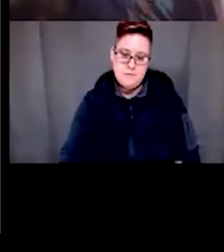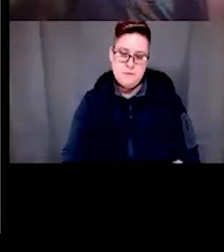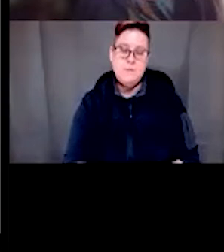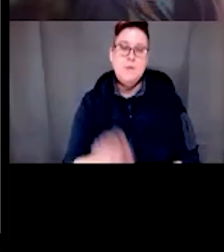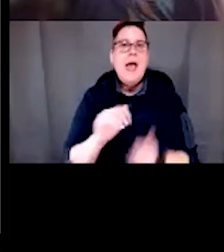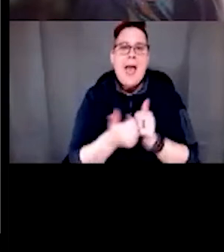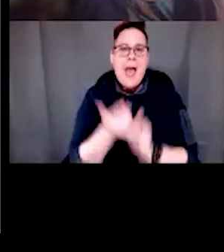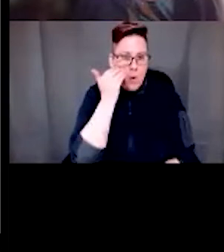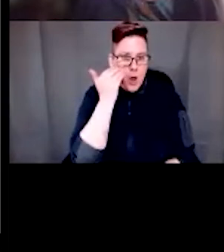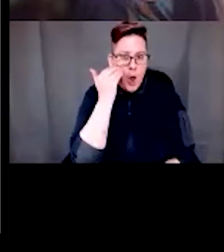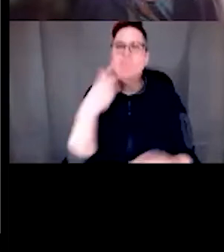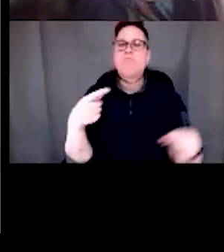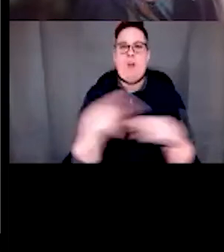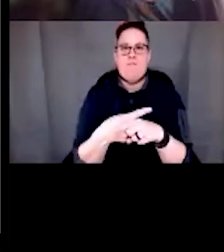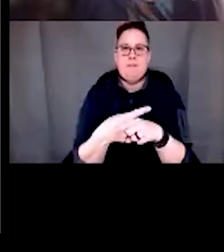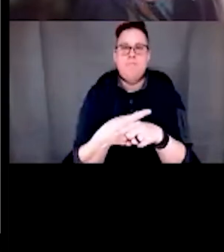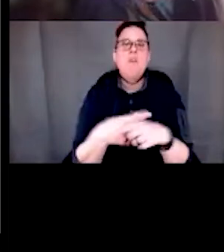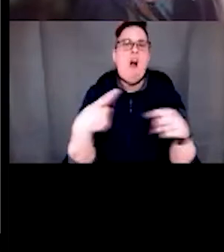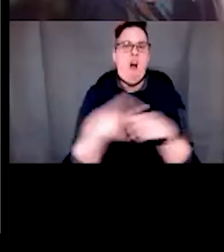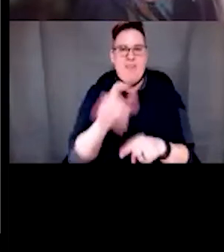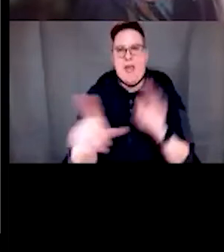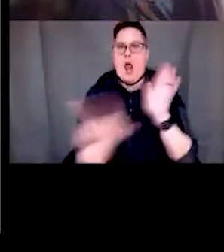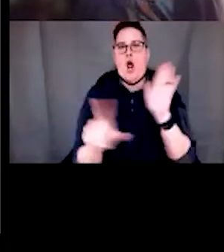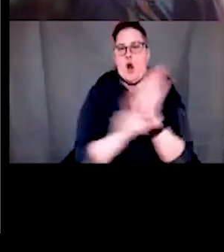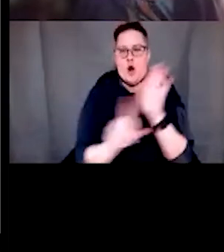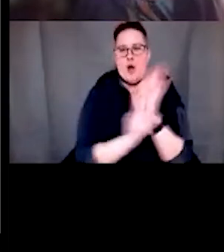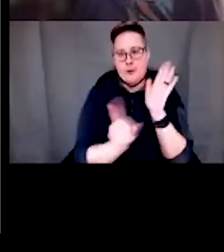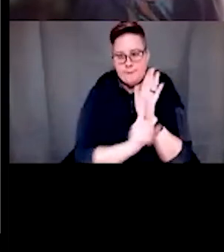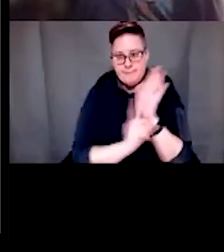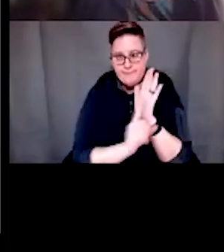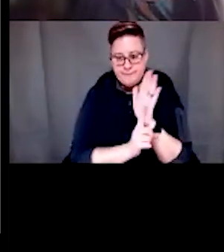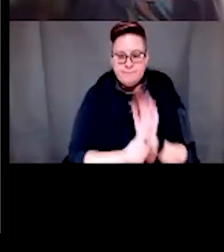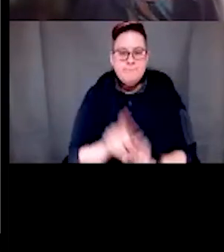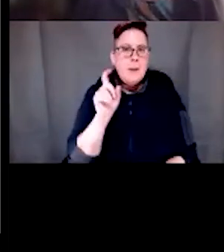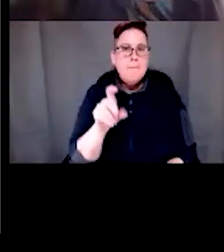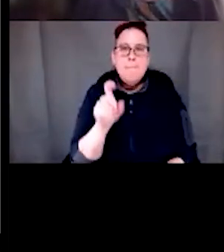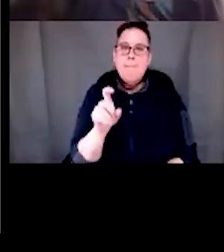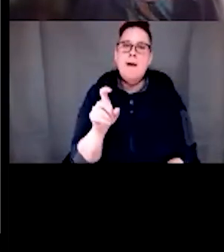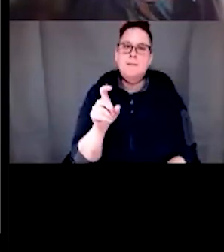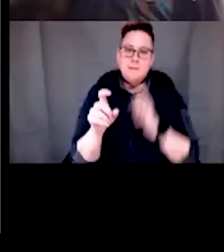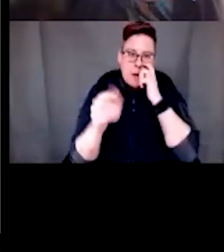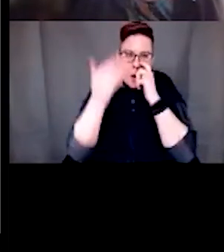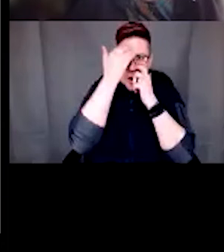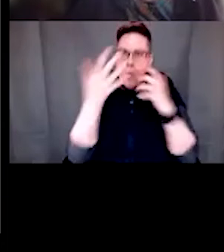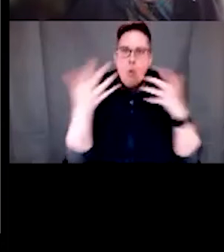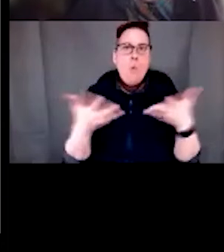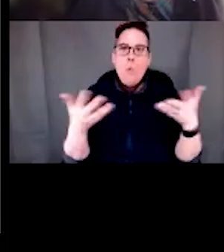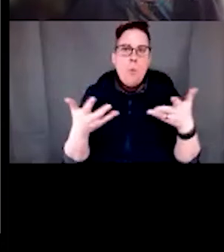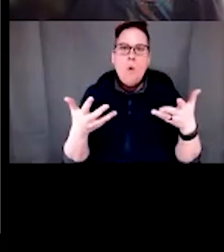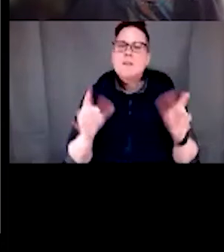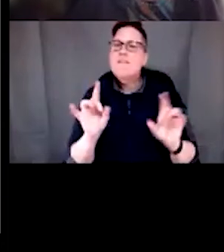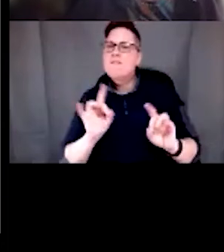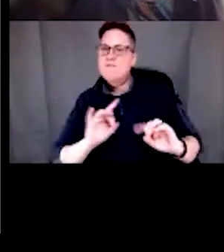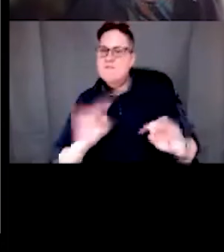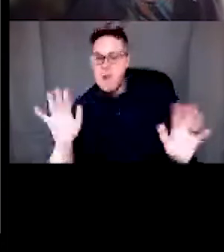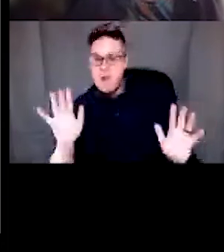Conflict. Conflict is the alarm bell of the social immune system. So you have to have wide definitions of what constitutes violence